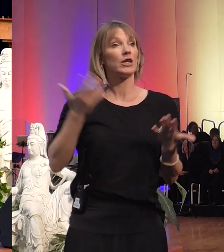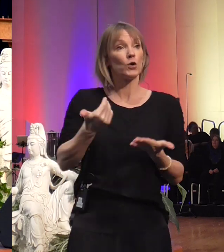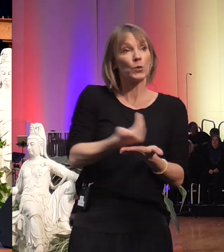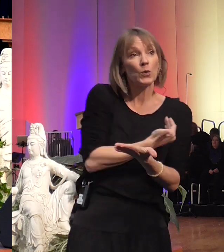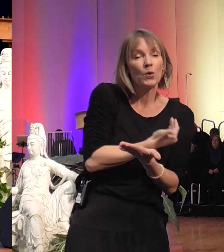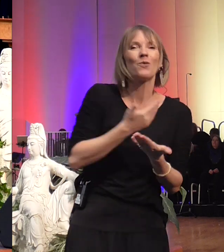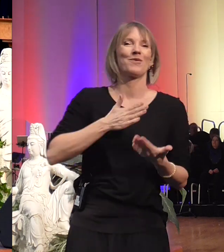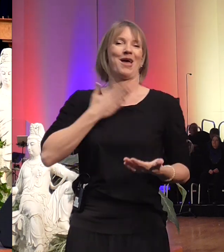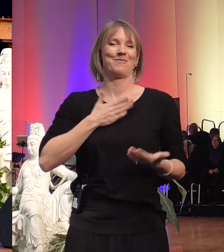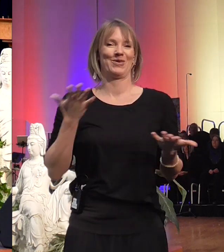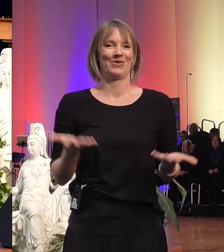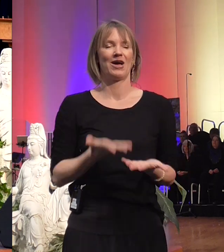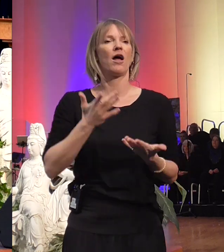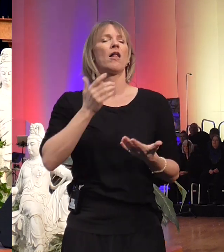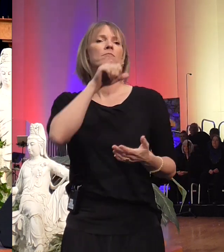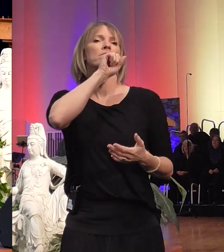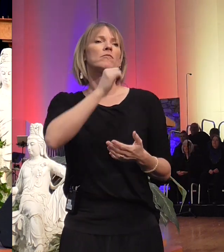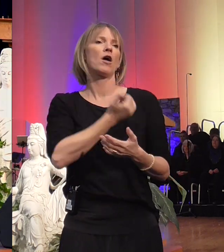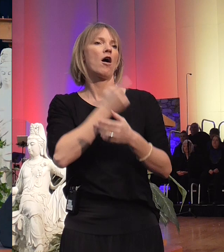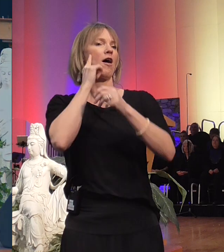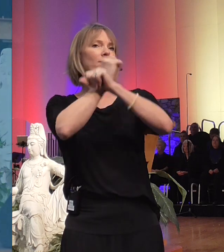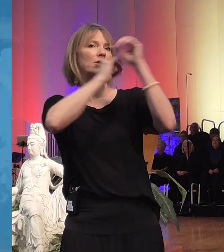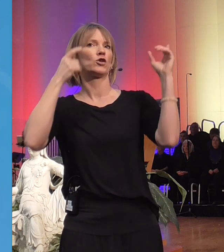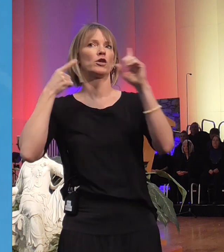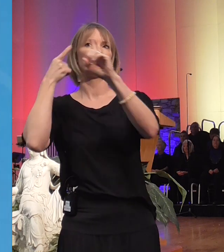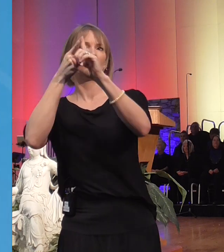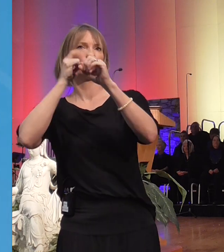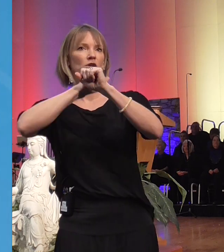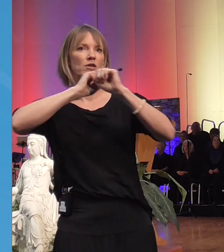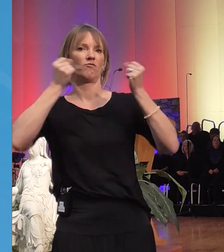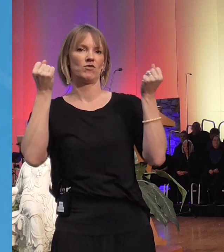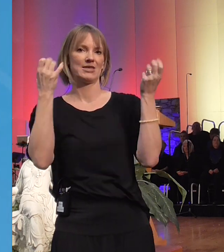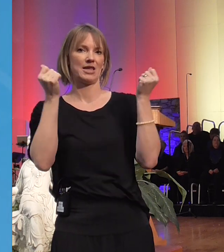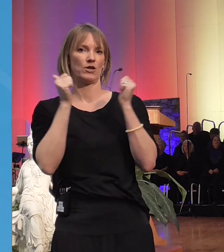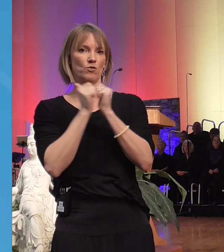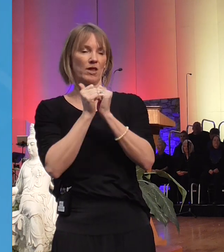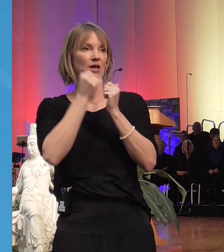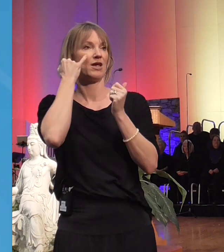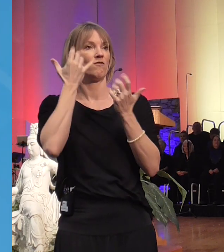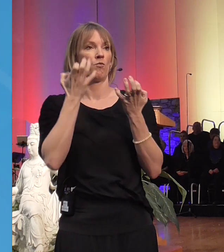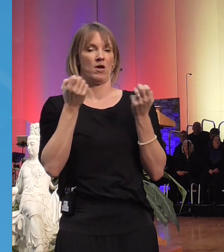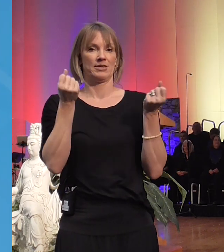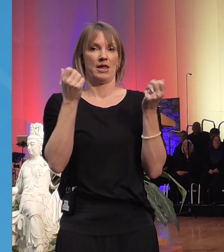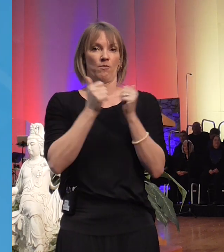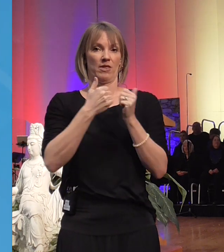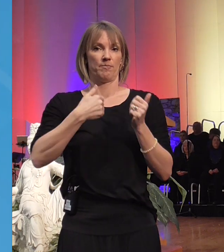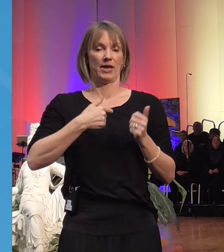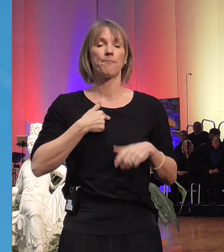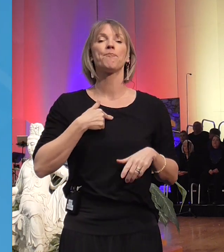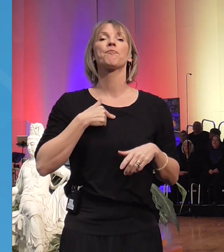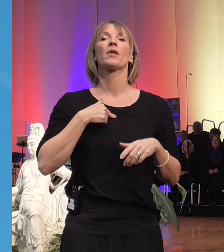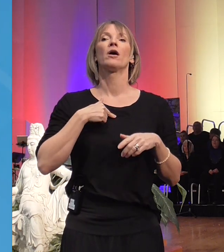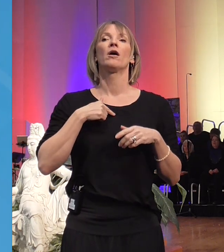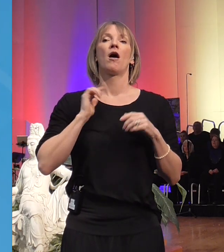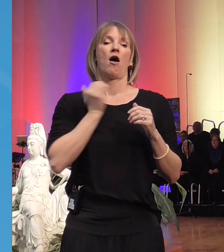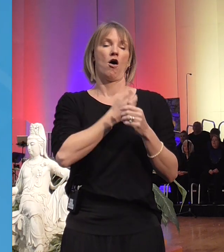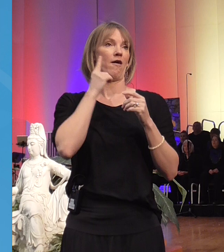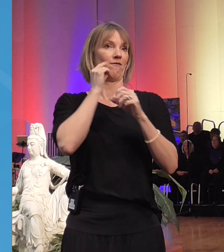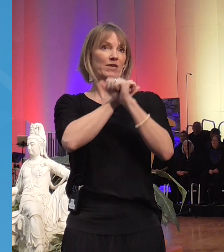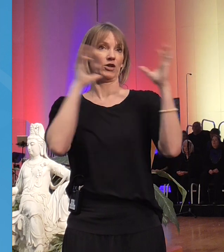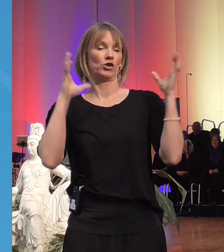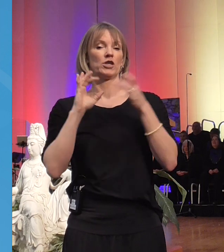so glad you're here. We love to recite our vision and mission each week. It's coming up on the screens. If you want to say it along with me, it goes like this. Our